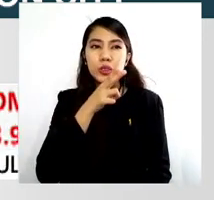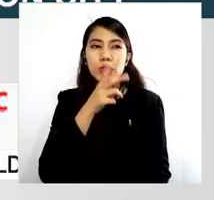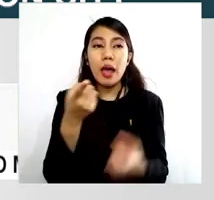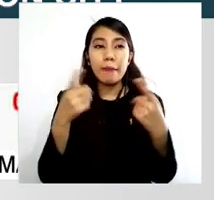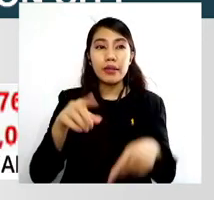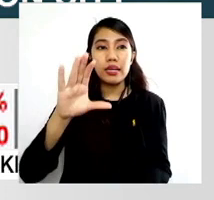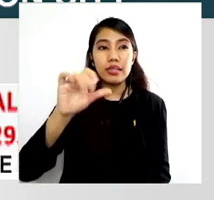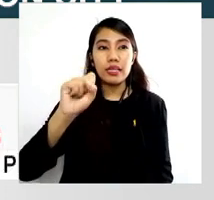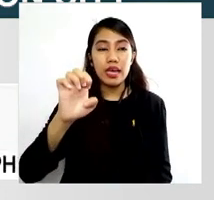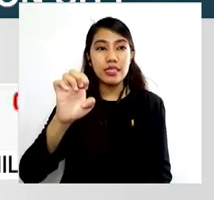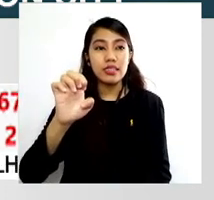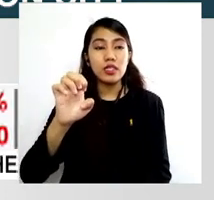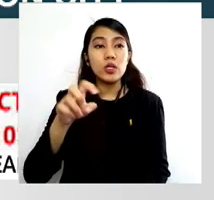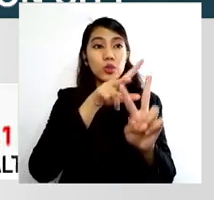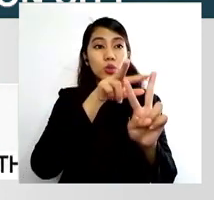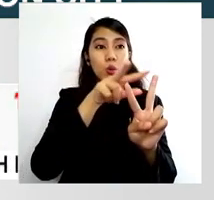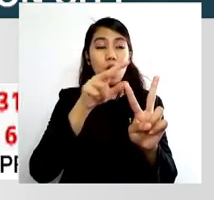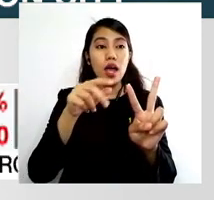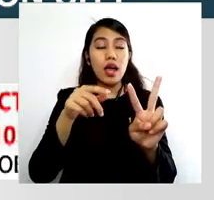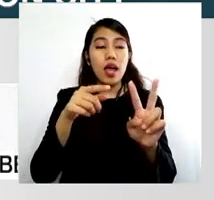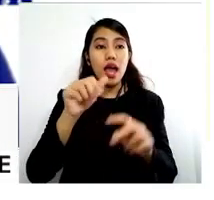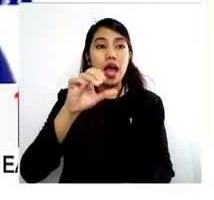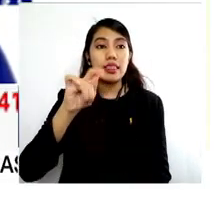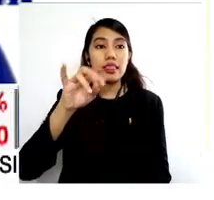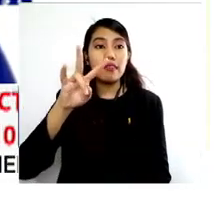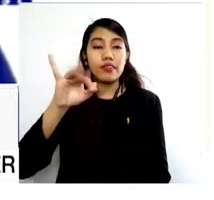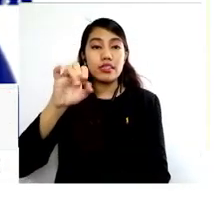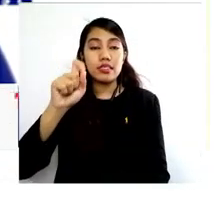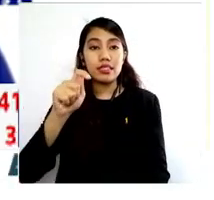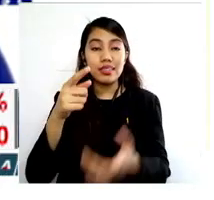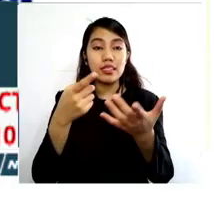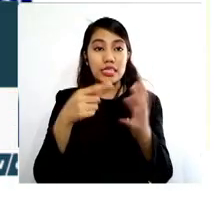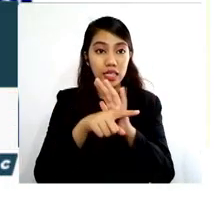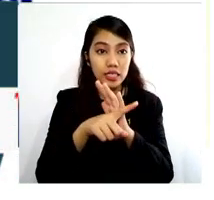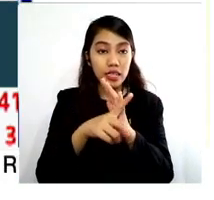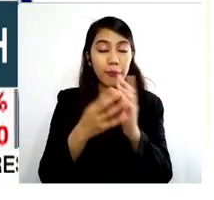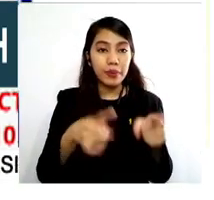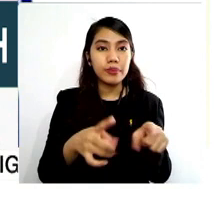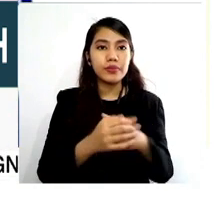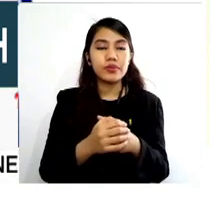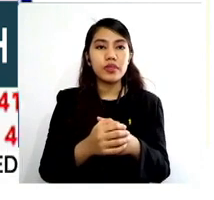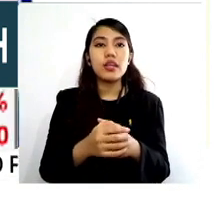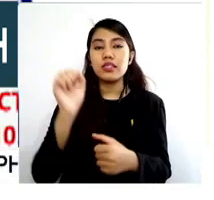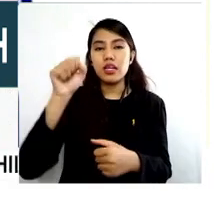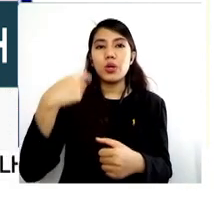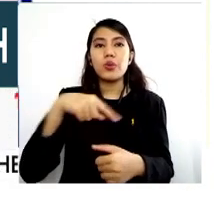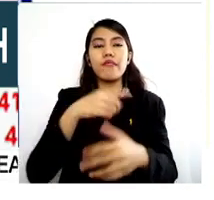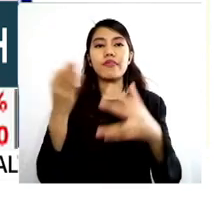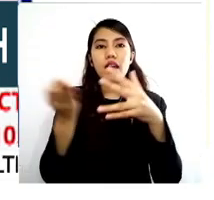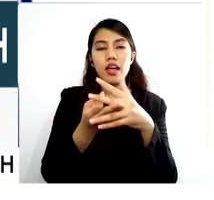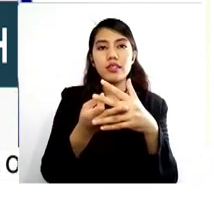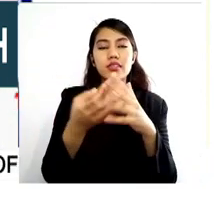House probe? Yes, Stanley, no? We filed this House Resolution Number 1145 to